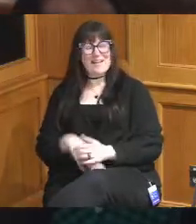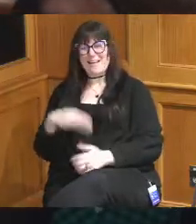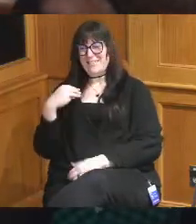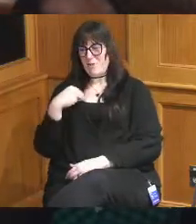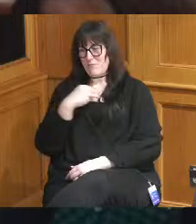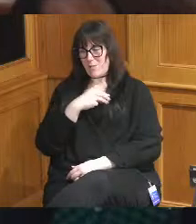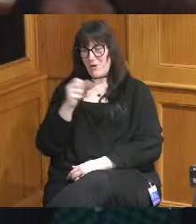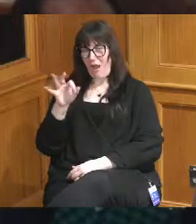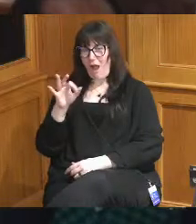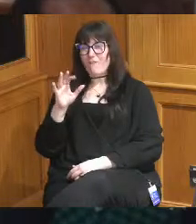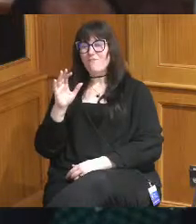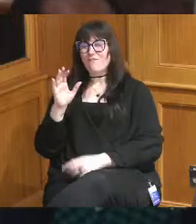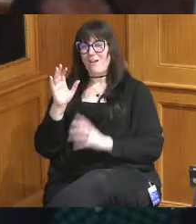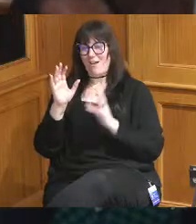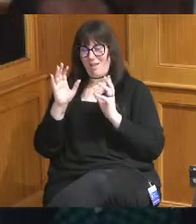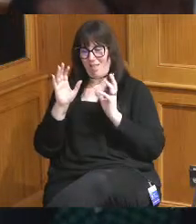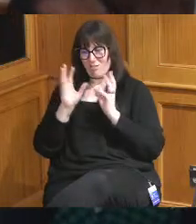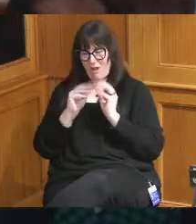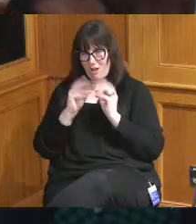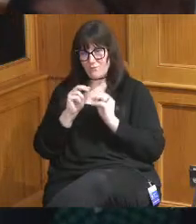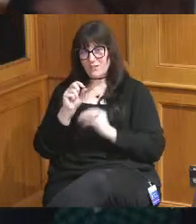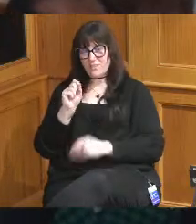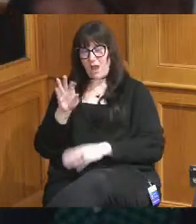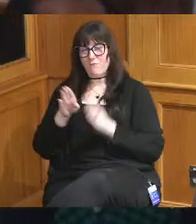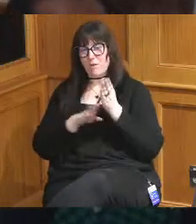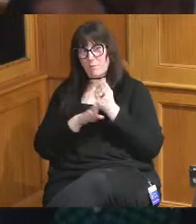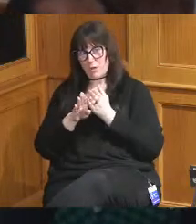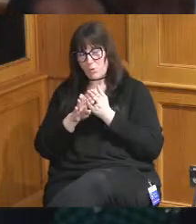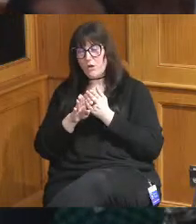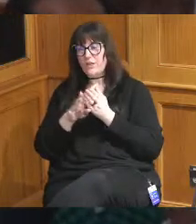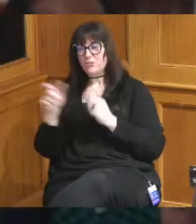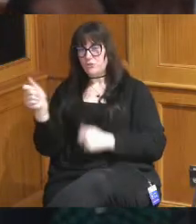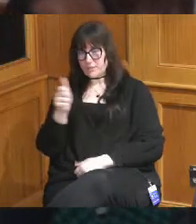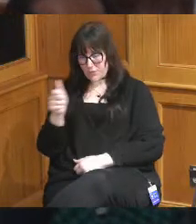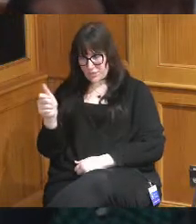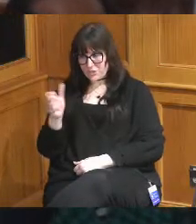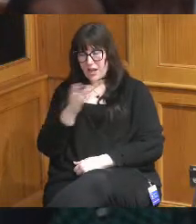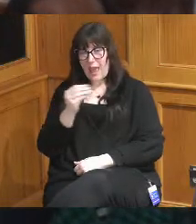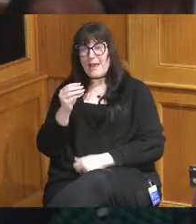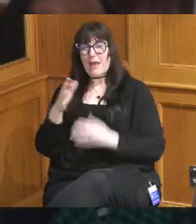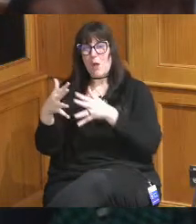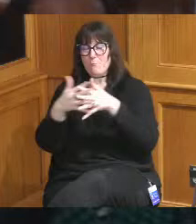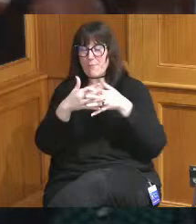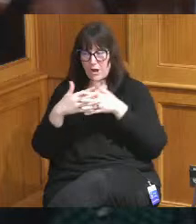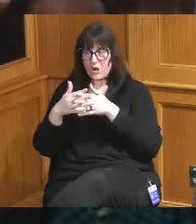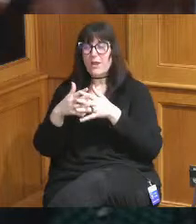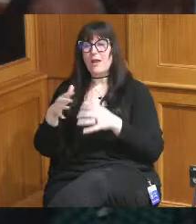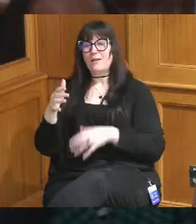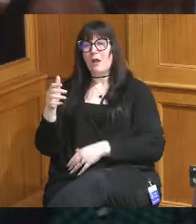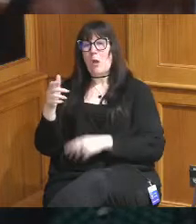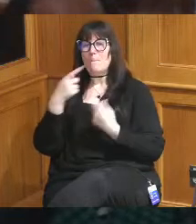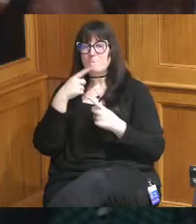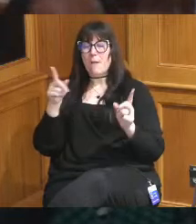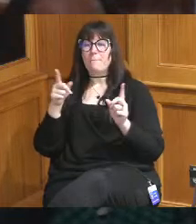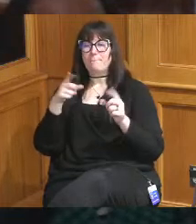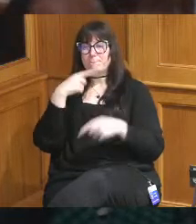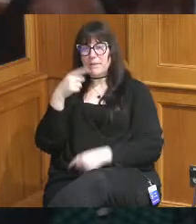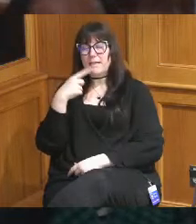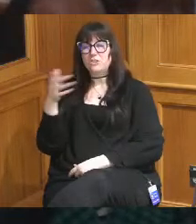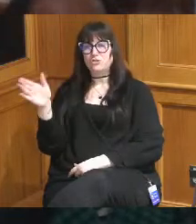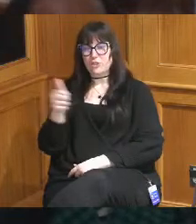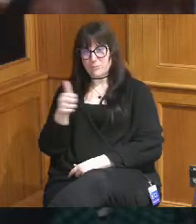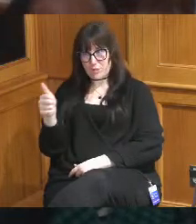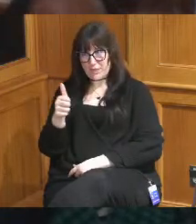of the Conference of Minority Transportation Officials and American Public Transportation Association and the Ohio